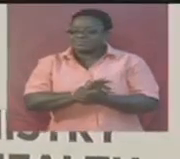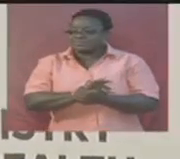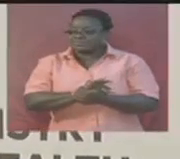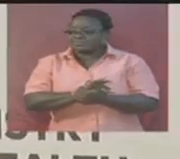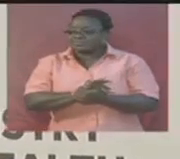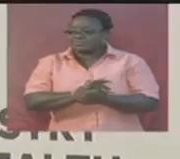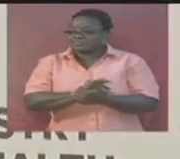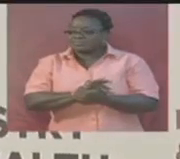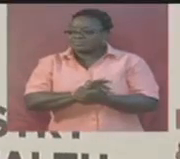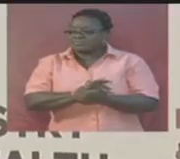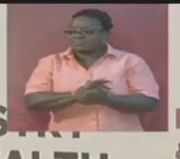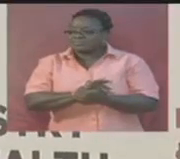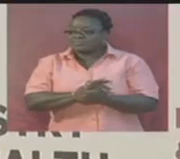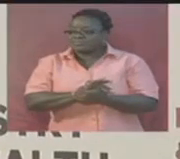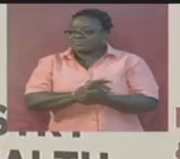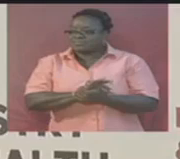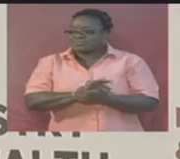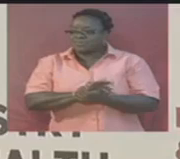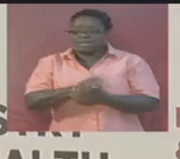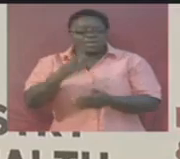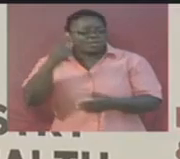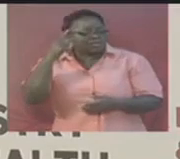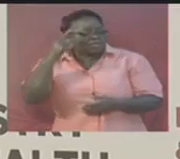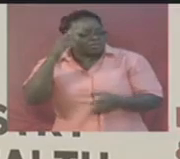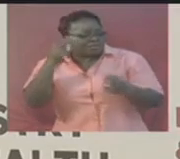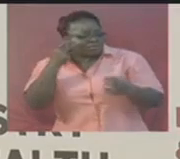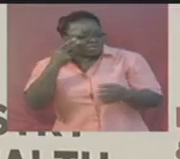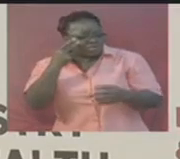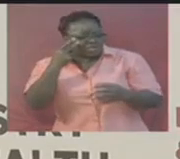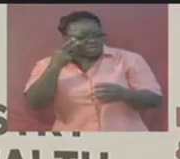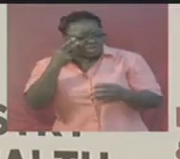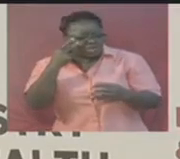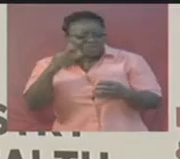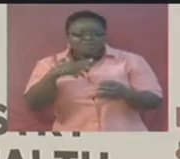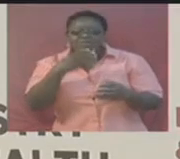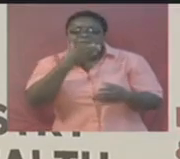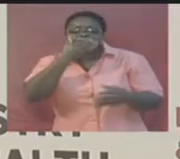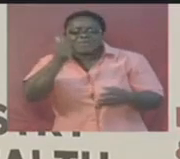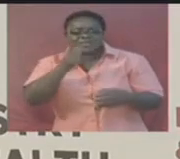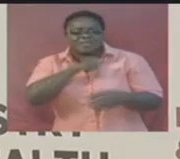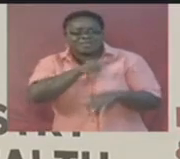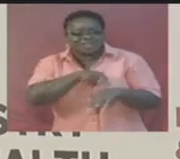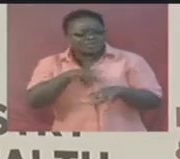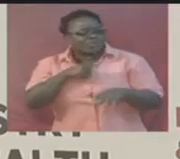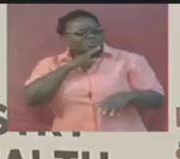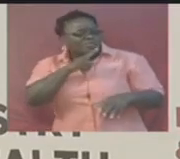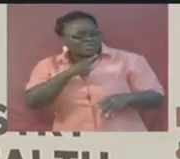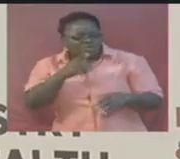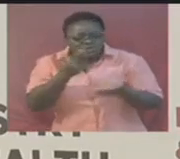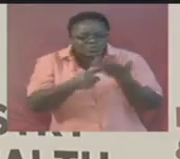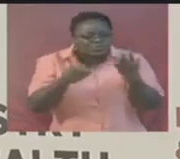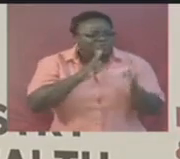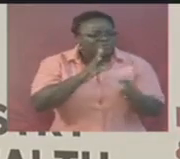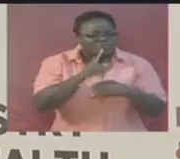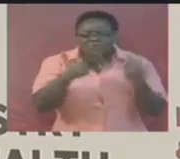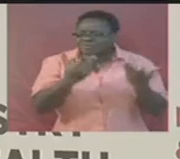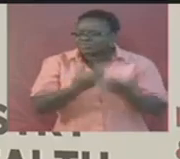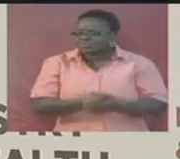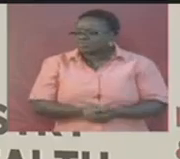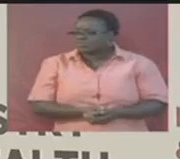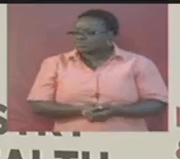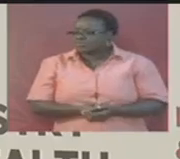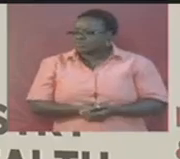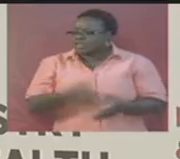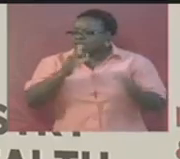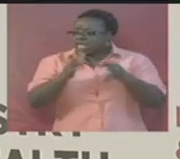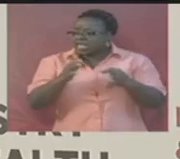whether or not that vaccine immunity provides more than natural immunity. I just want to be sure what you're specifically asking. So you said